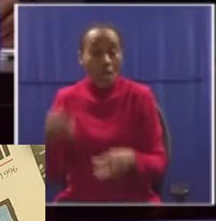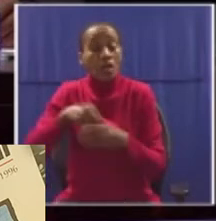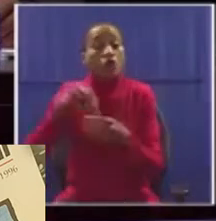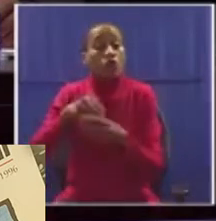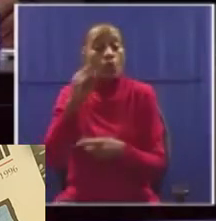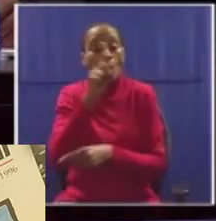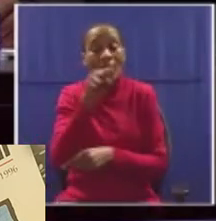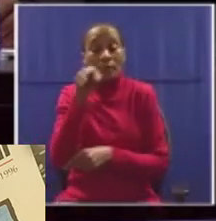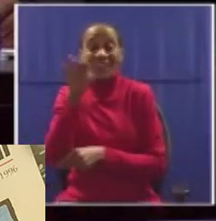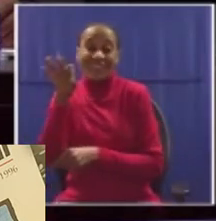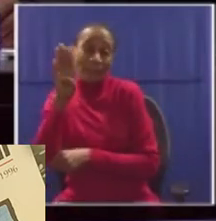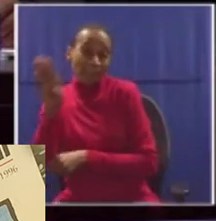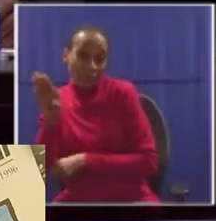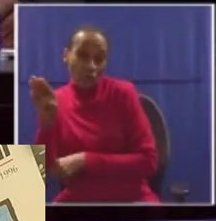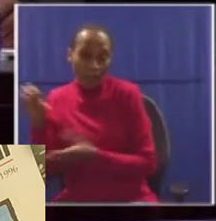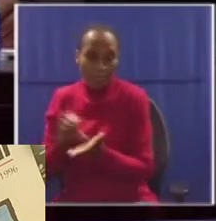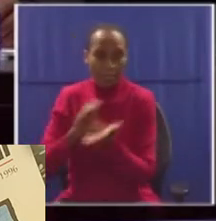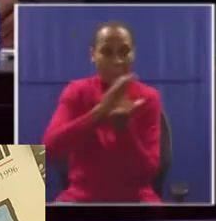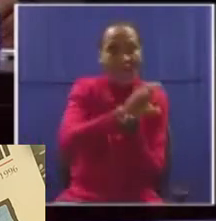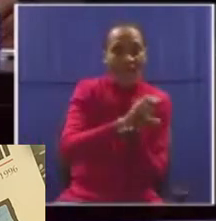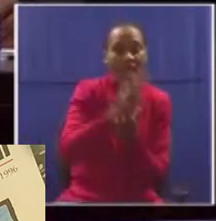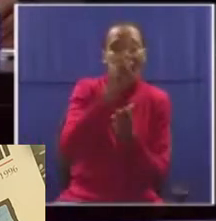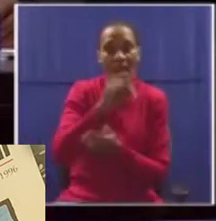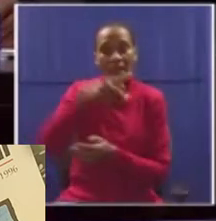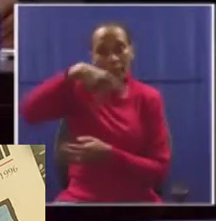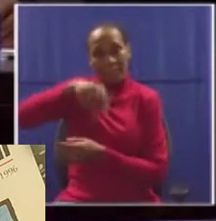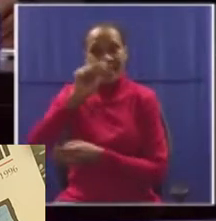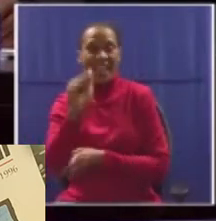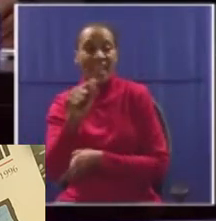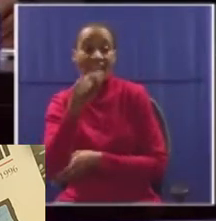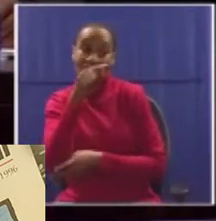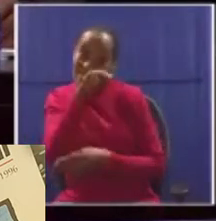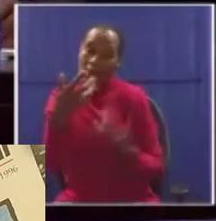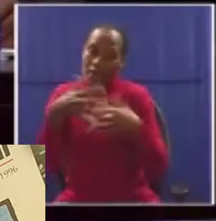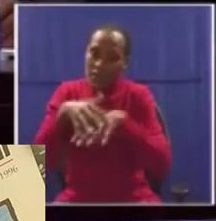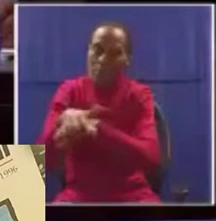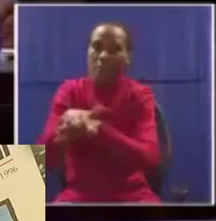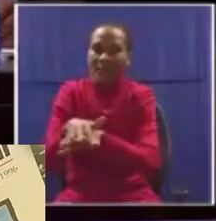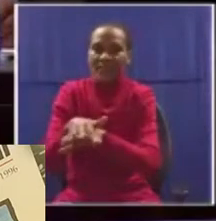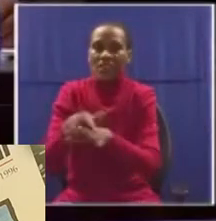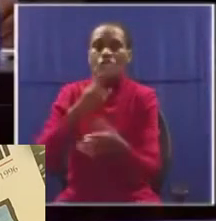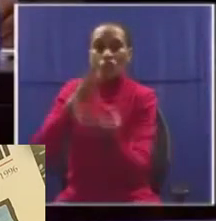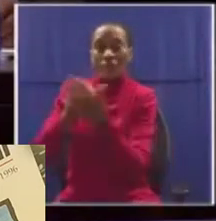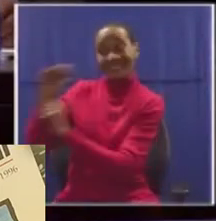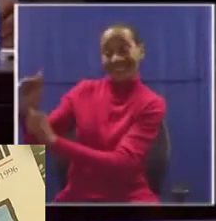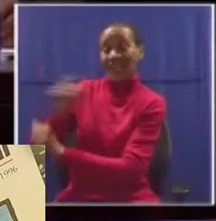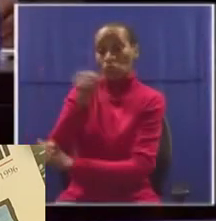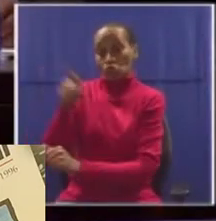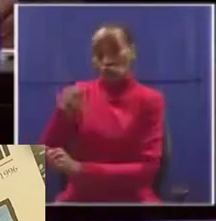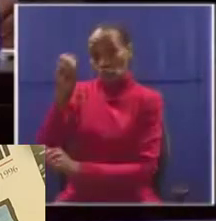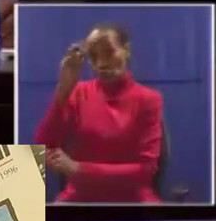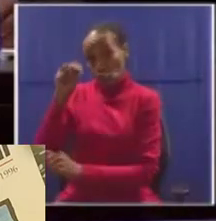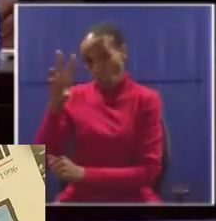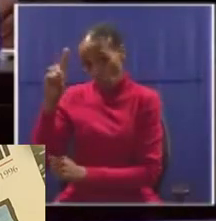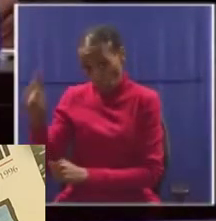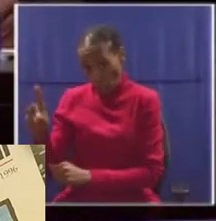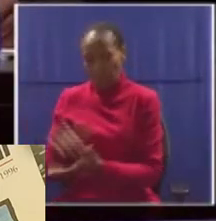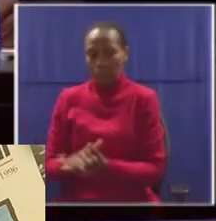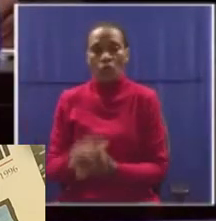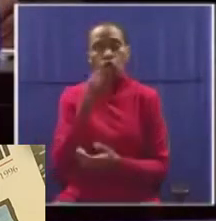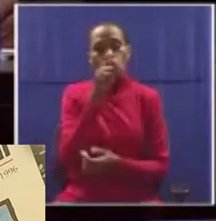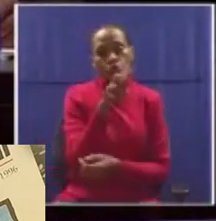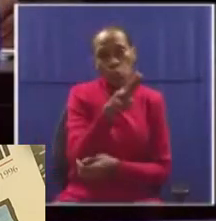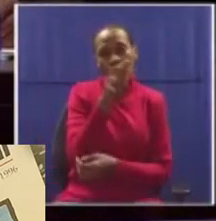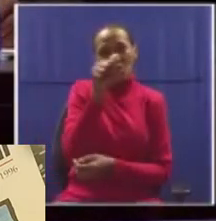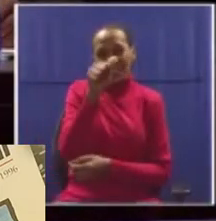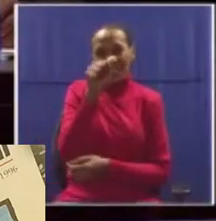includes 1.3 billion to the National Processing authority to implement the findings of the zondo commission 265 million